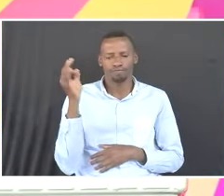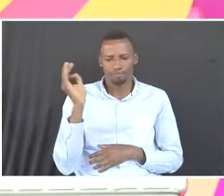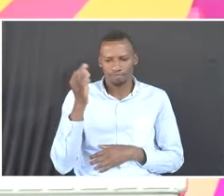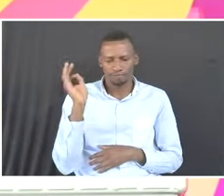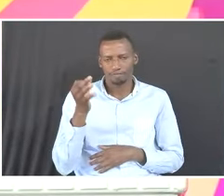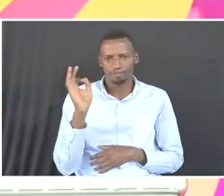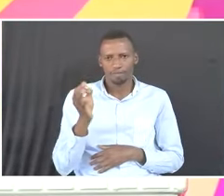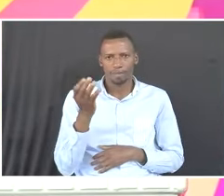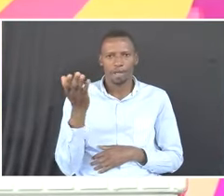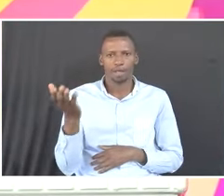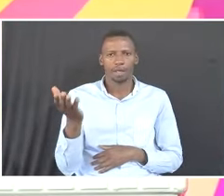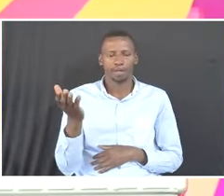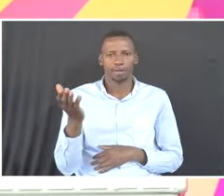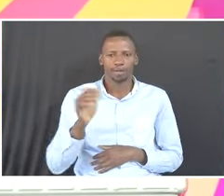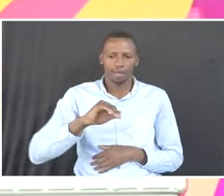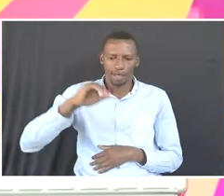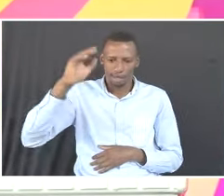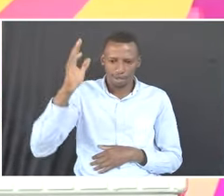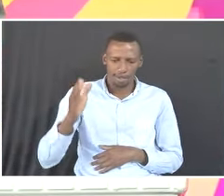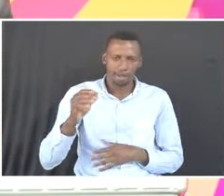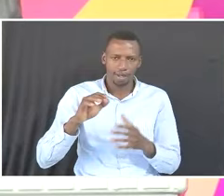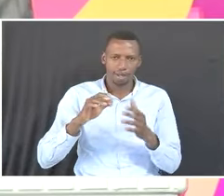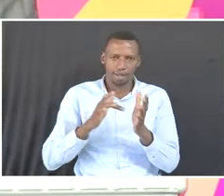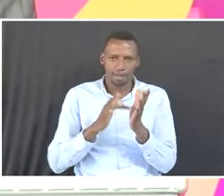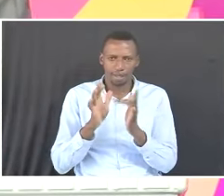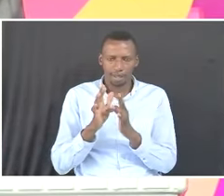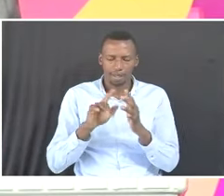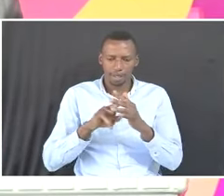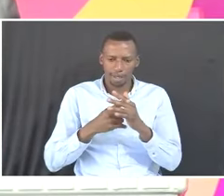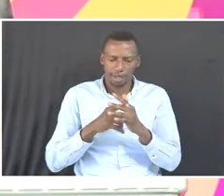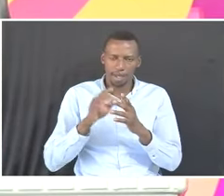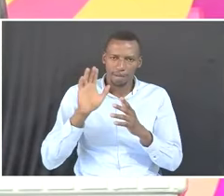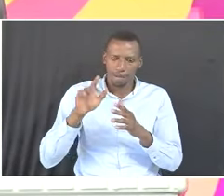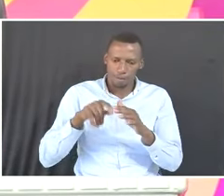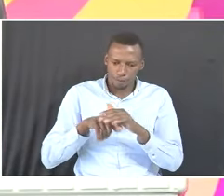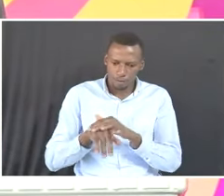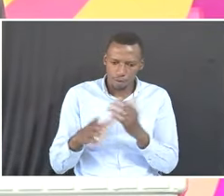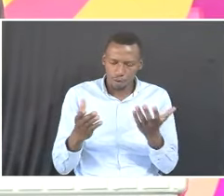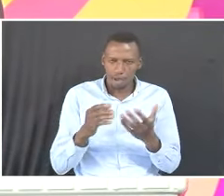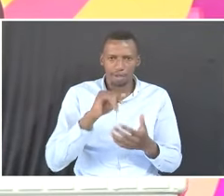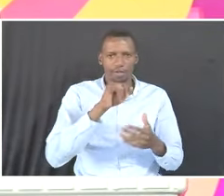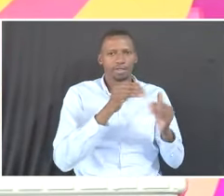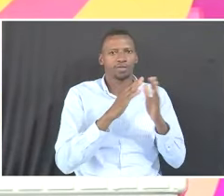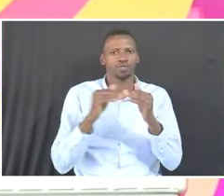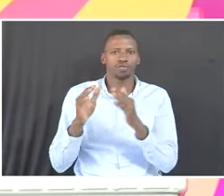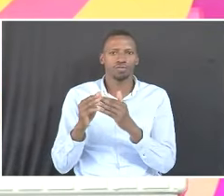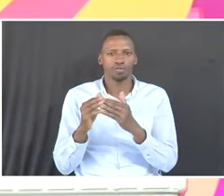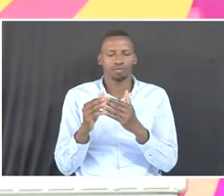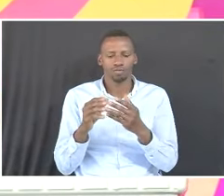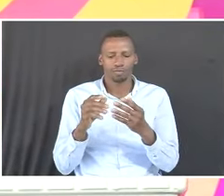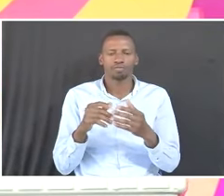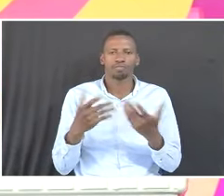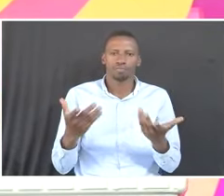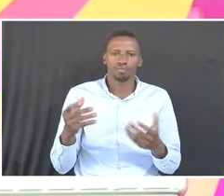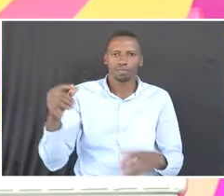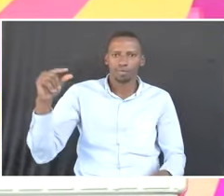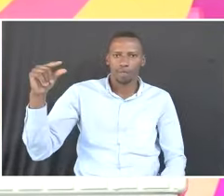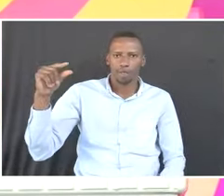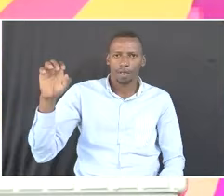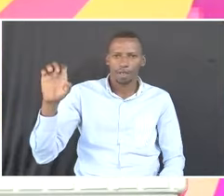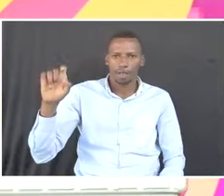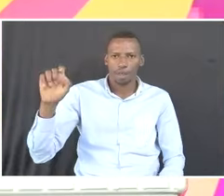Jesus began his celebrated entry in Jerusalem. At Gethsemane, after the Lord's Supper,